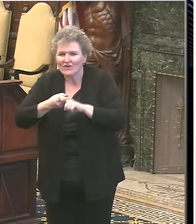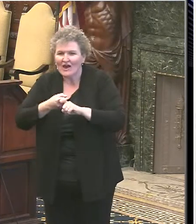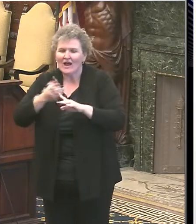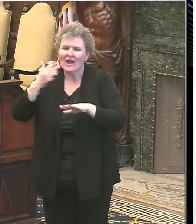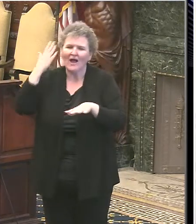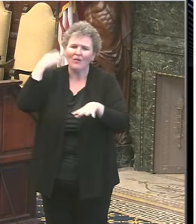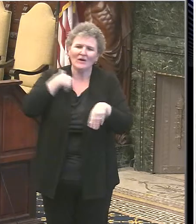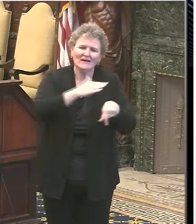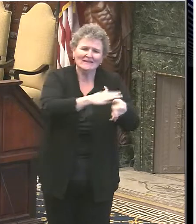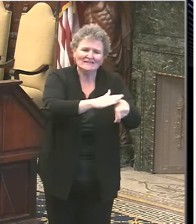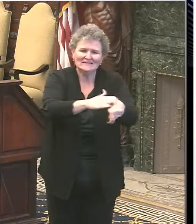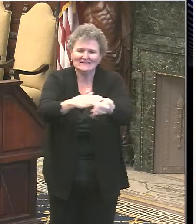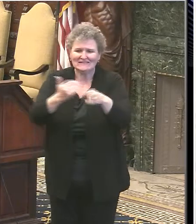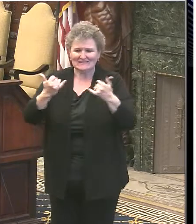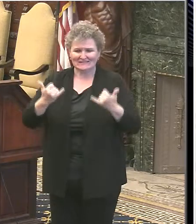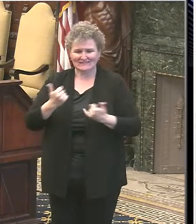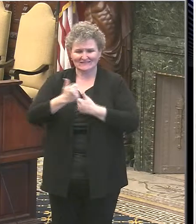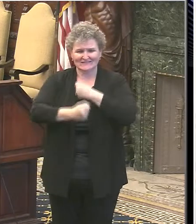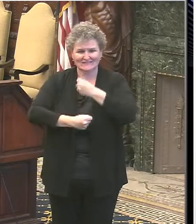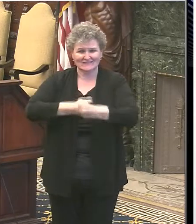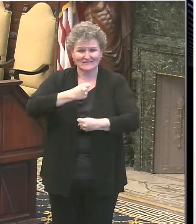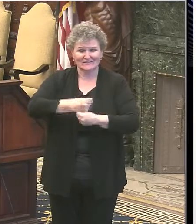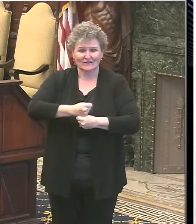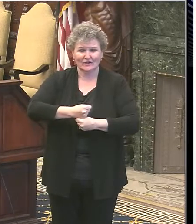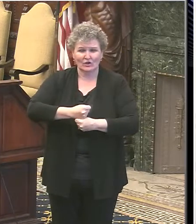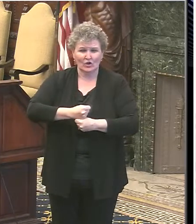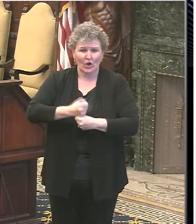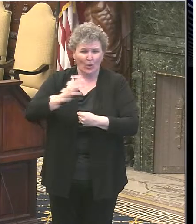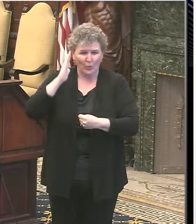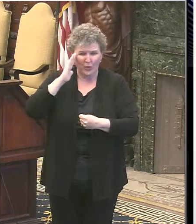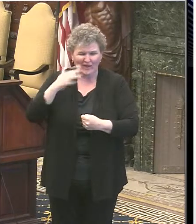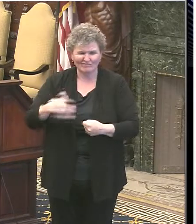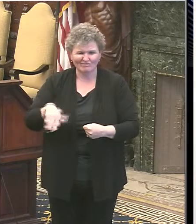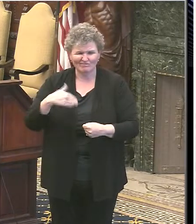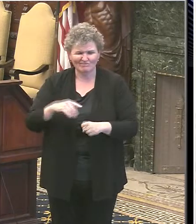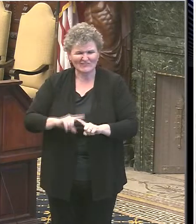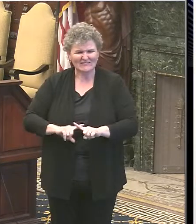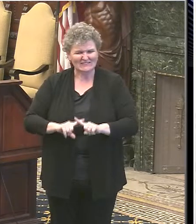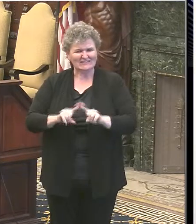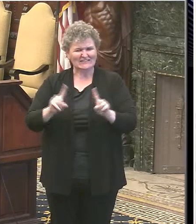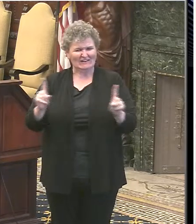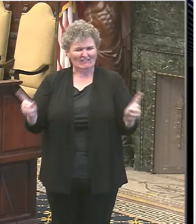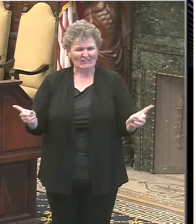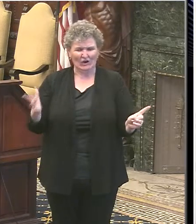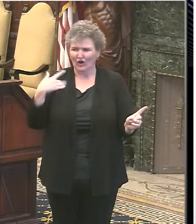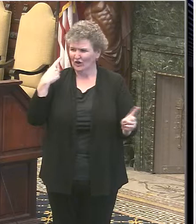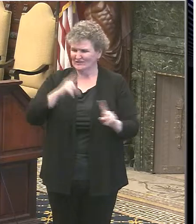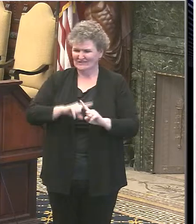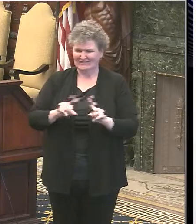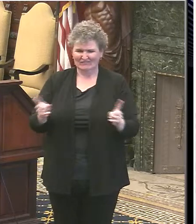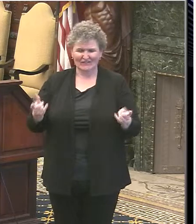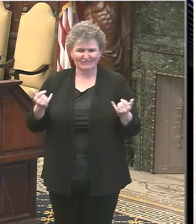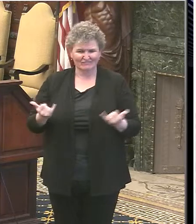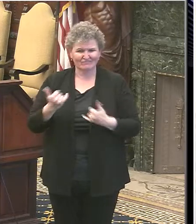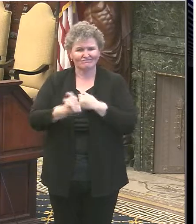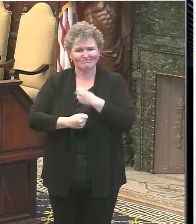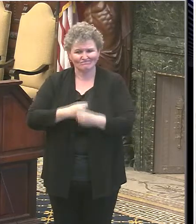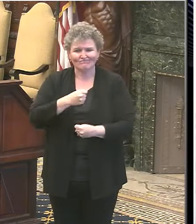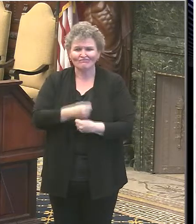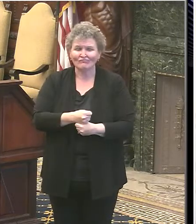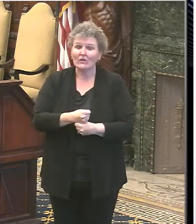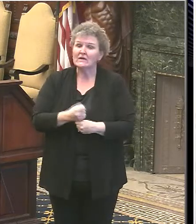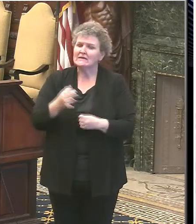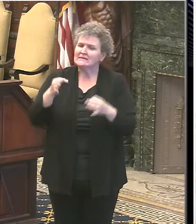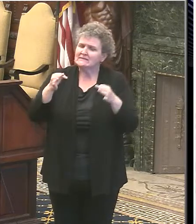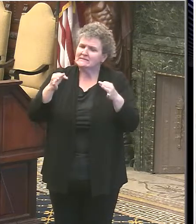year's holiday will likely have a different look and feel for all of us. As you know, we decided to put a hold